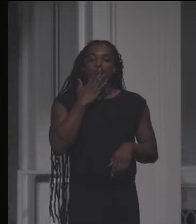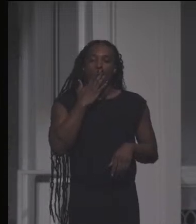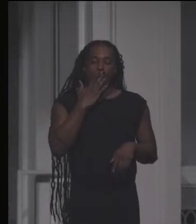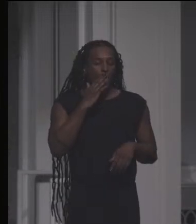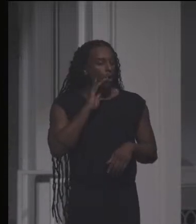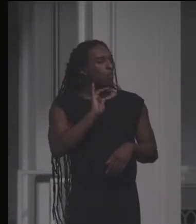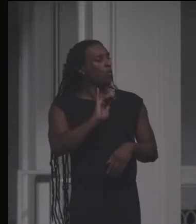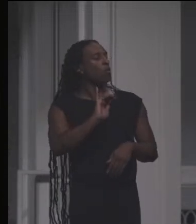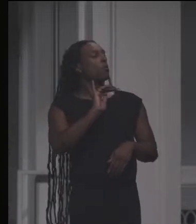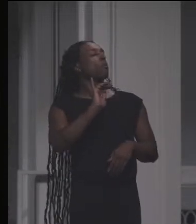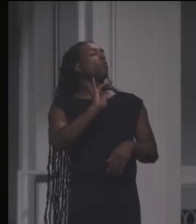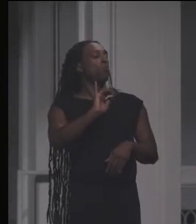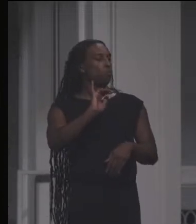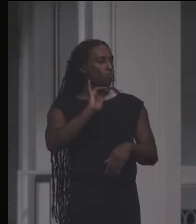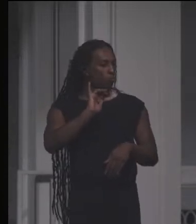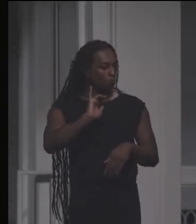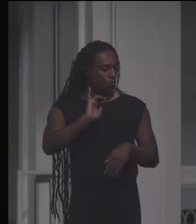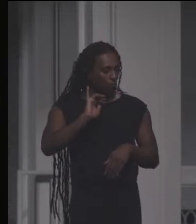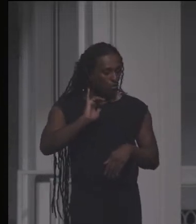"Oh."